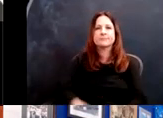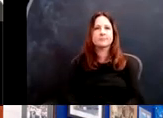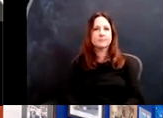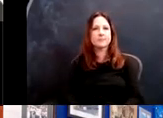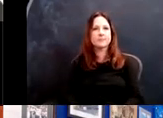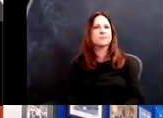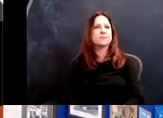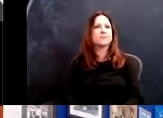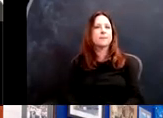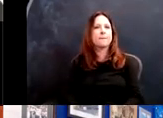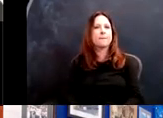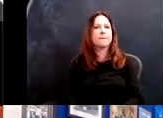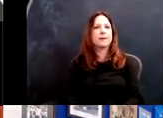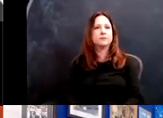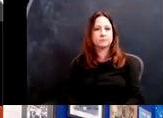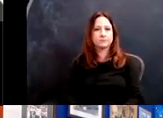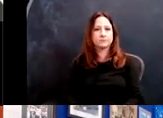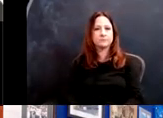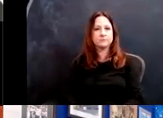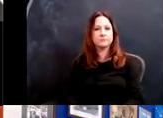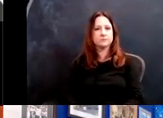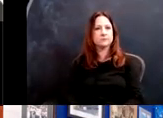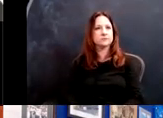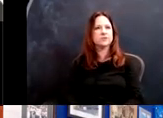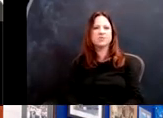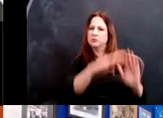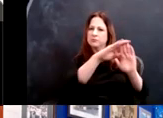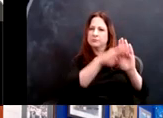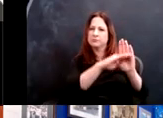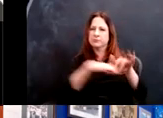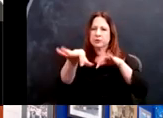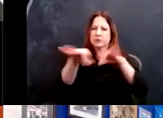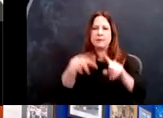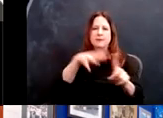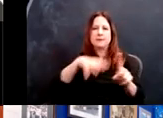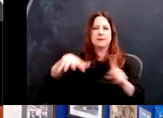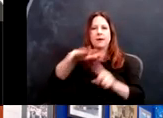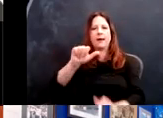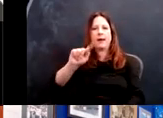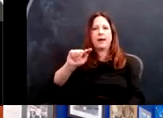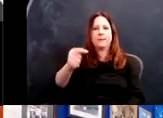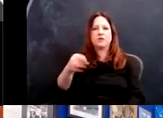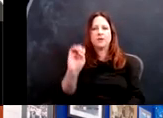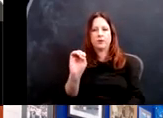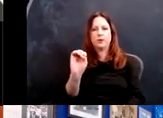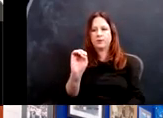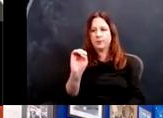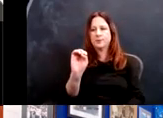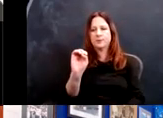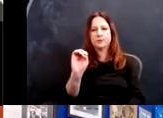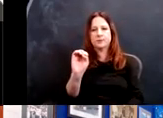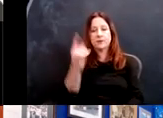please? So this is the atmosphere. So this to me is one of the most important